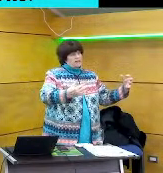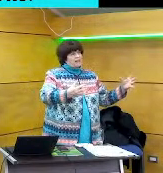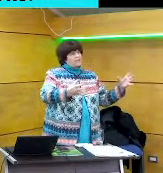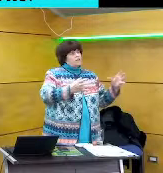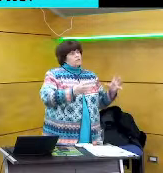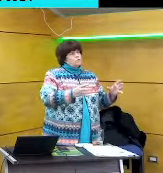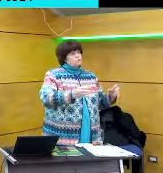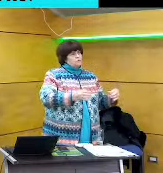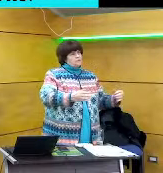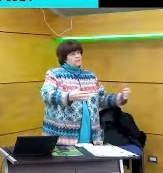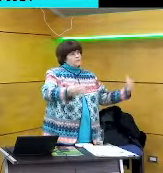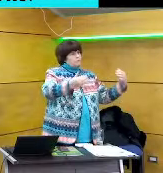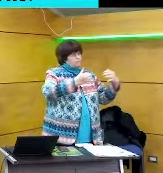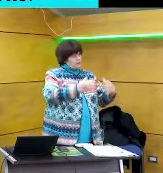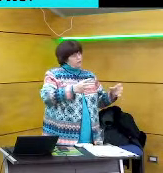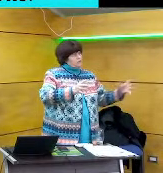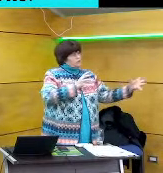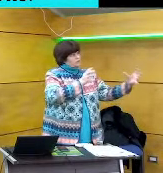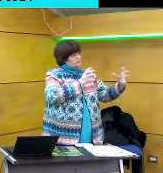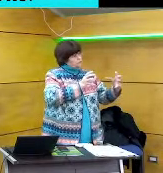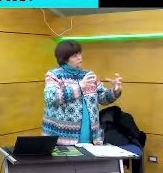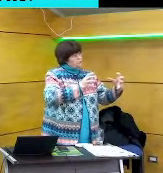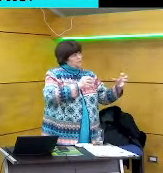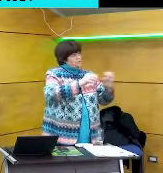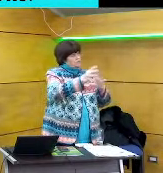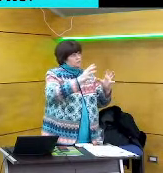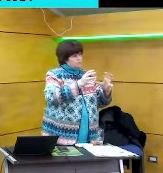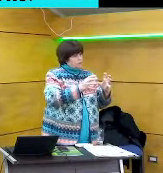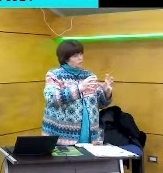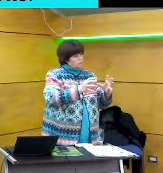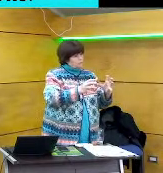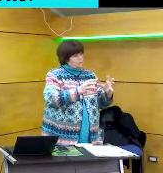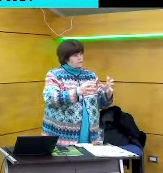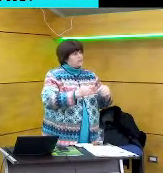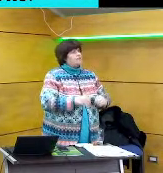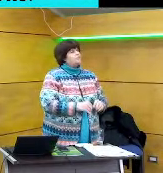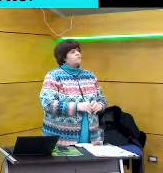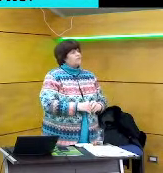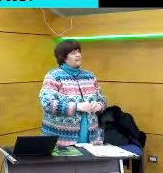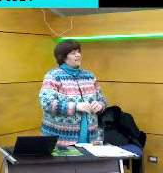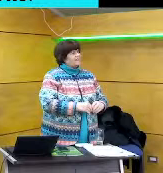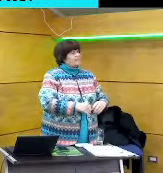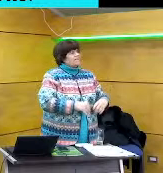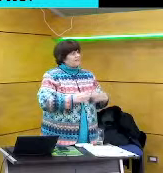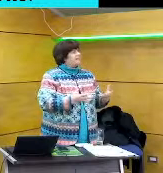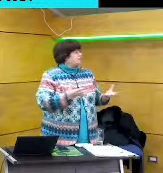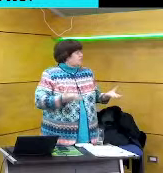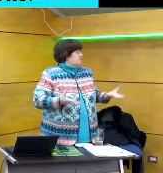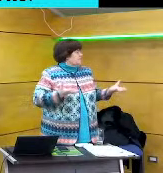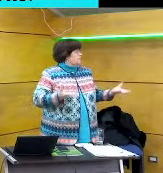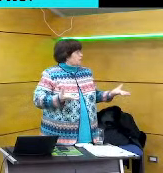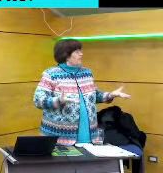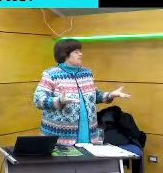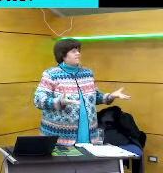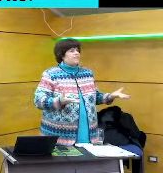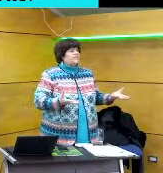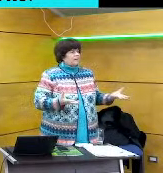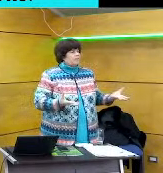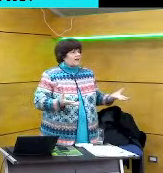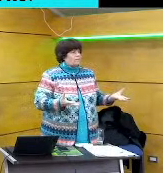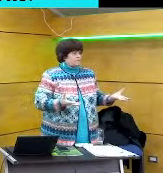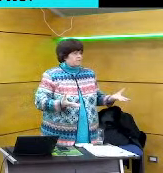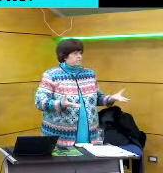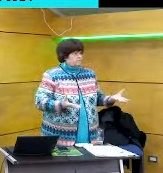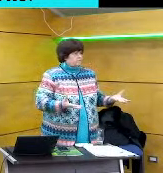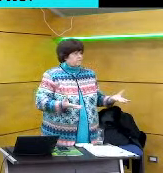so that you do things with partners, little trios, small groupings, so that they get a chance to practice saying it